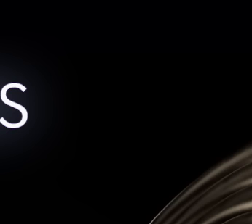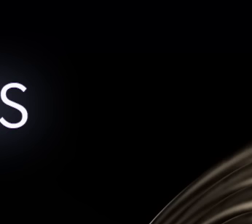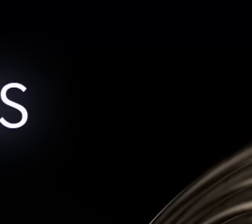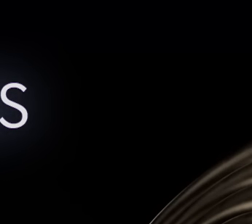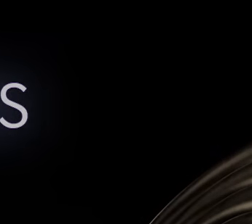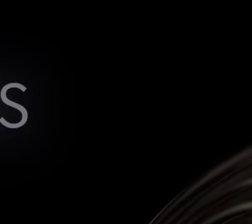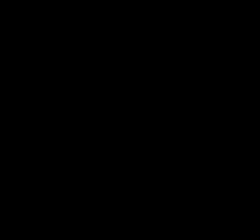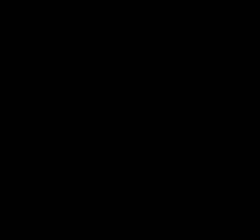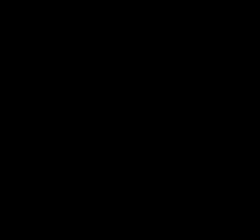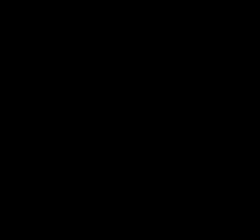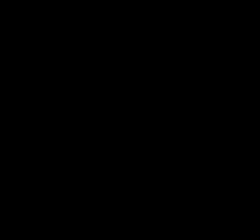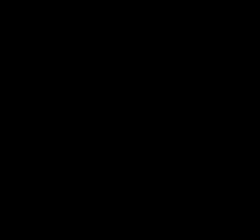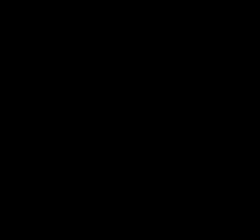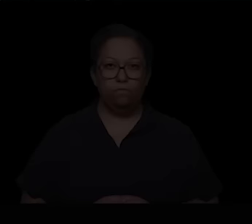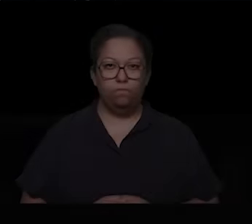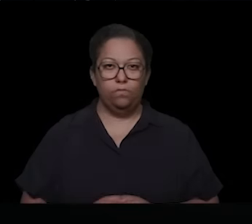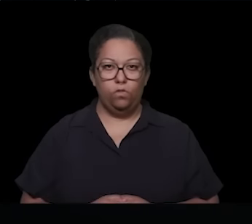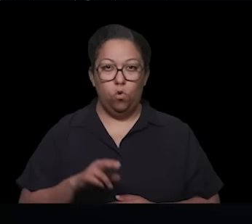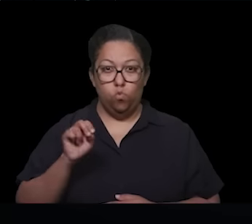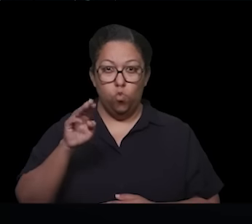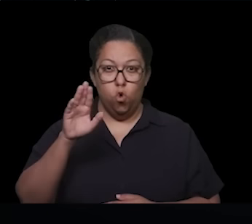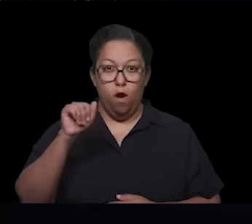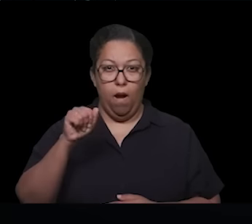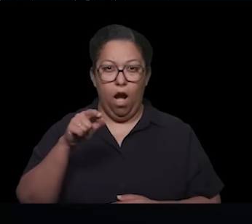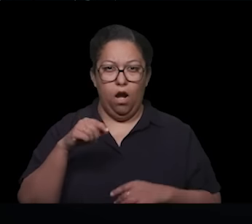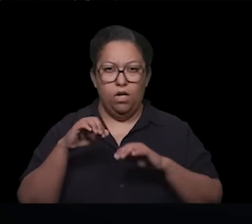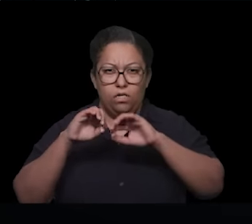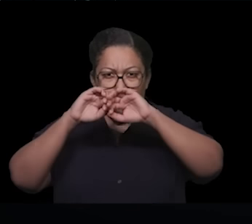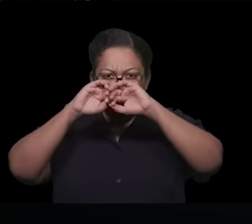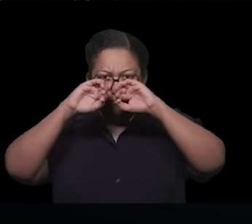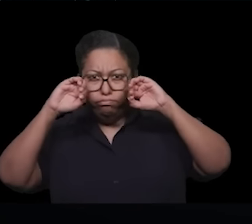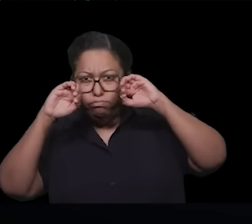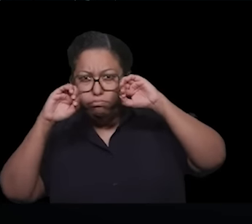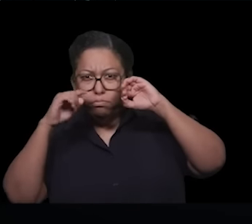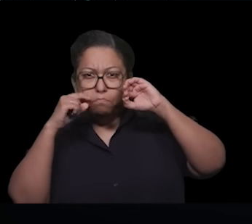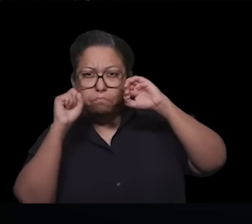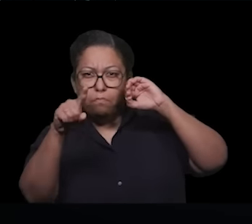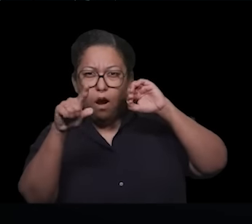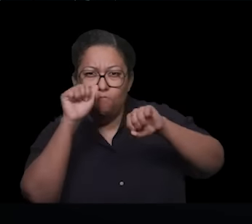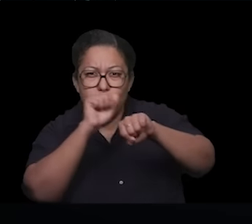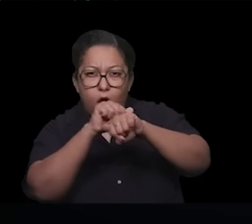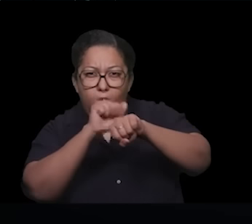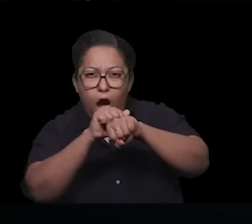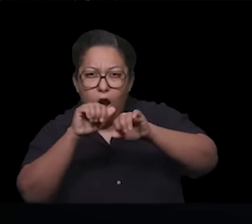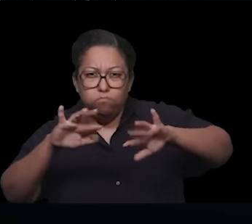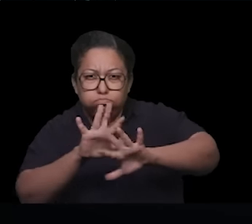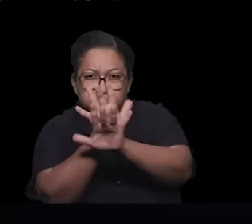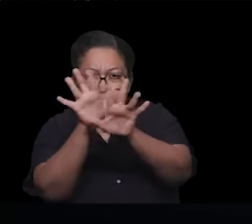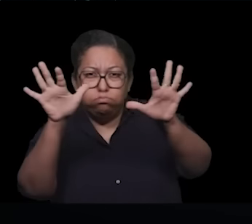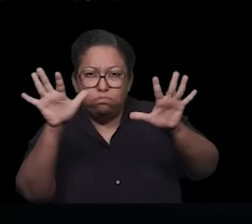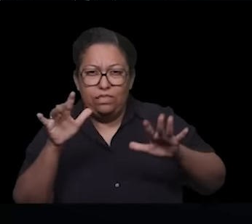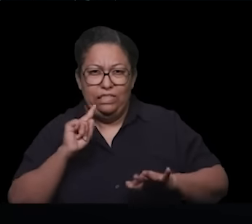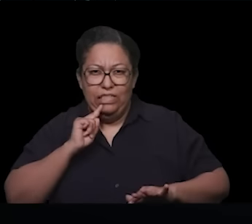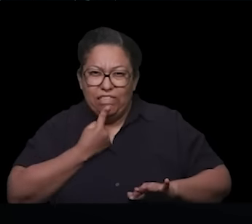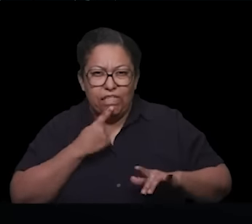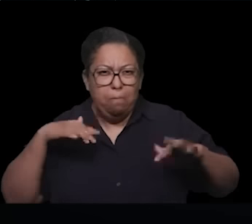David Chan, voice talent Paula Hoffman. Numa peers through the open cockpit door and spots snowy rocks through the windshield.